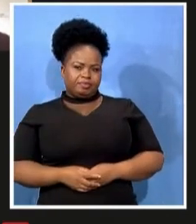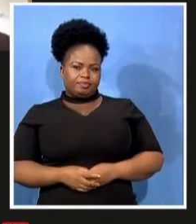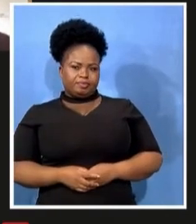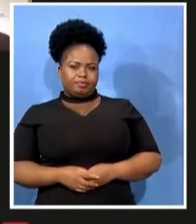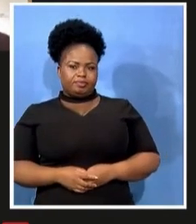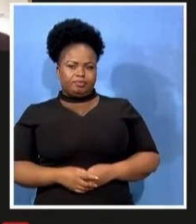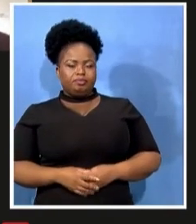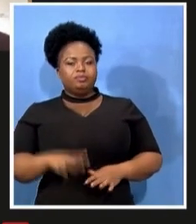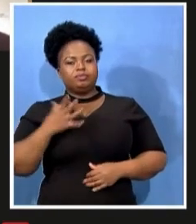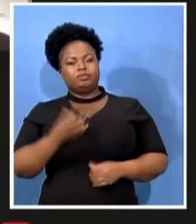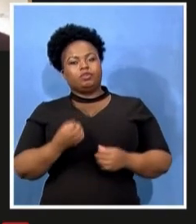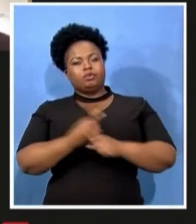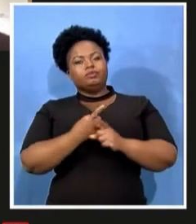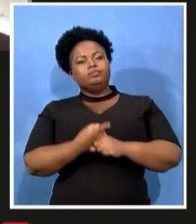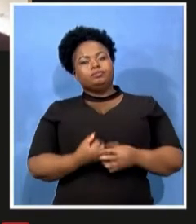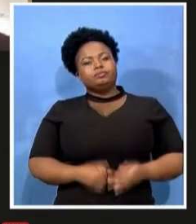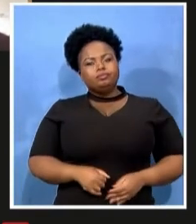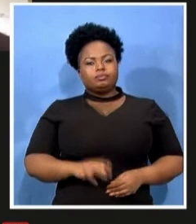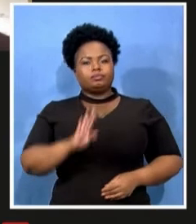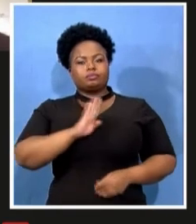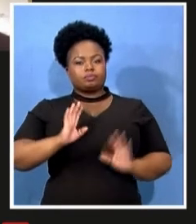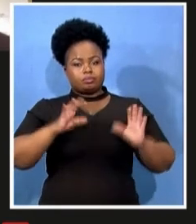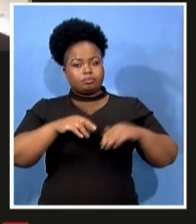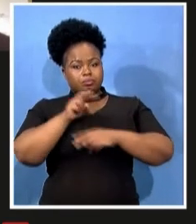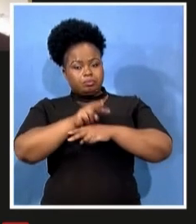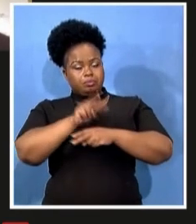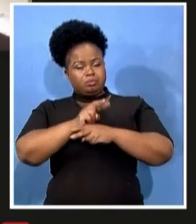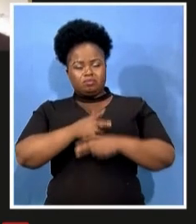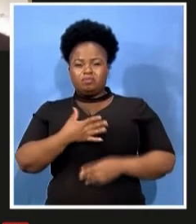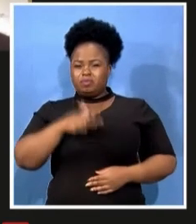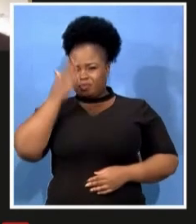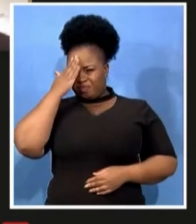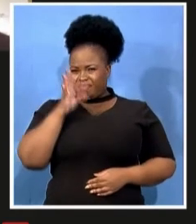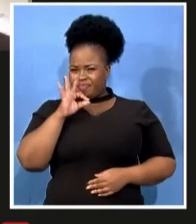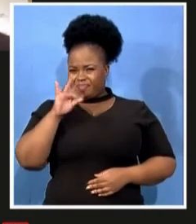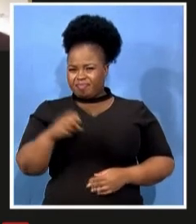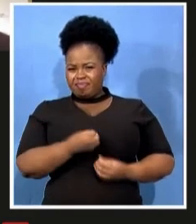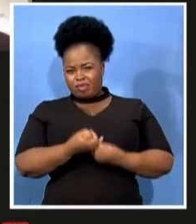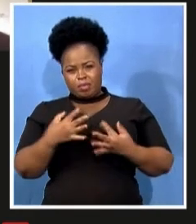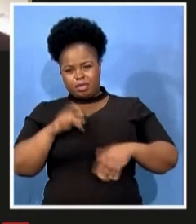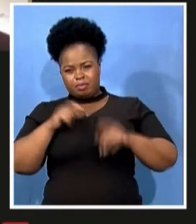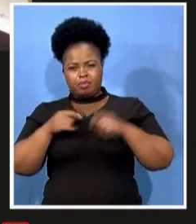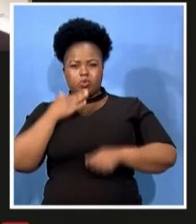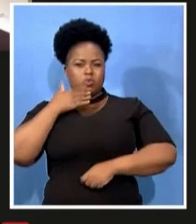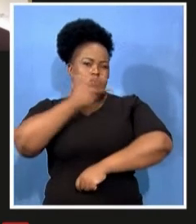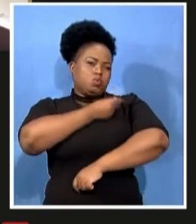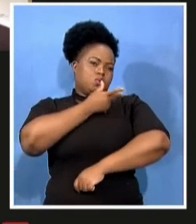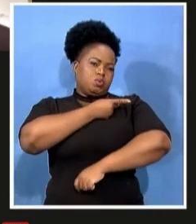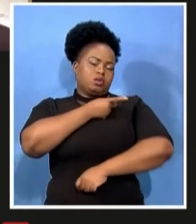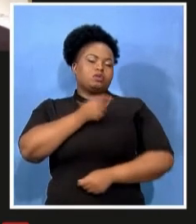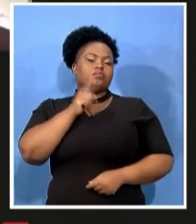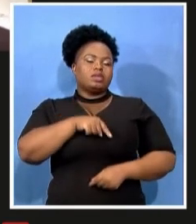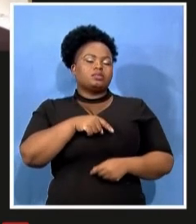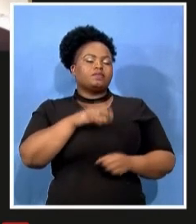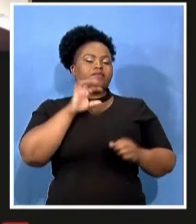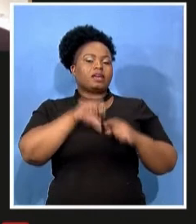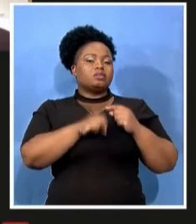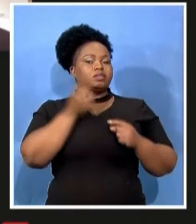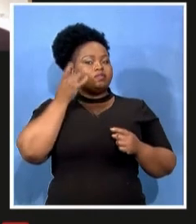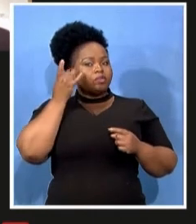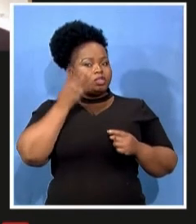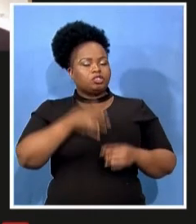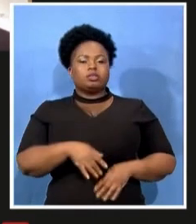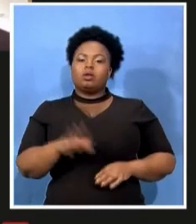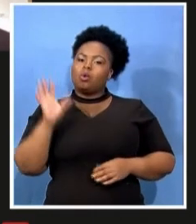If you want to know every day how many people are vaccinated, you must be able to find all of that. So all of that information needs to be kind